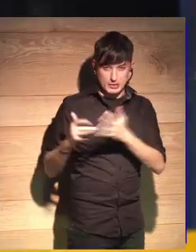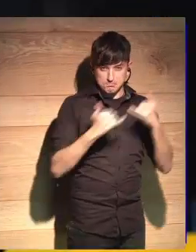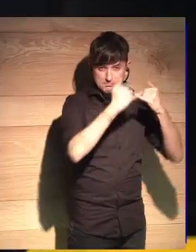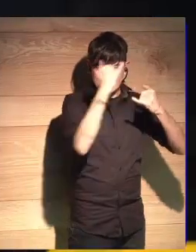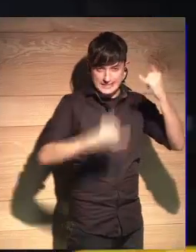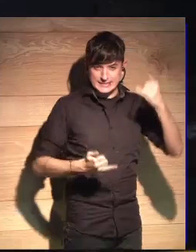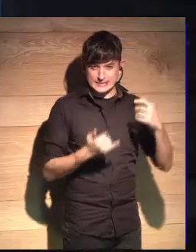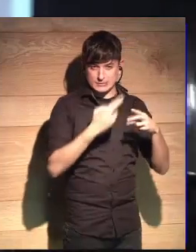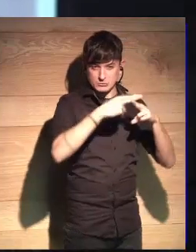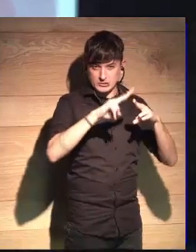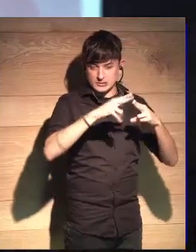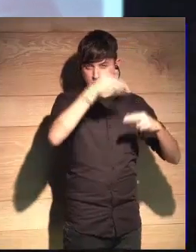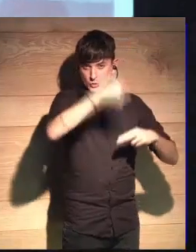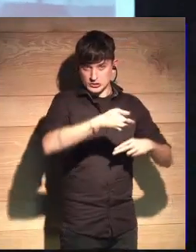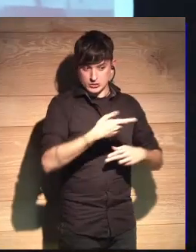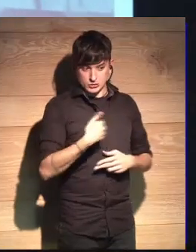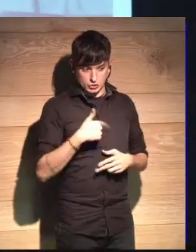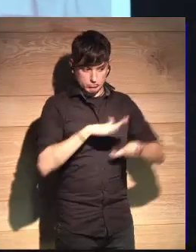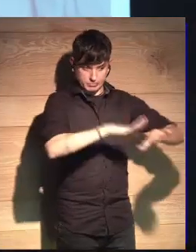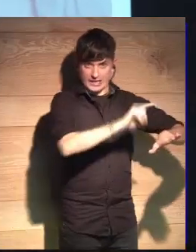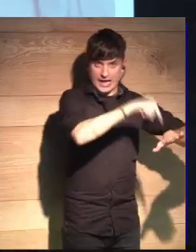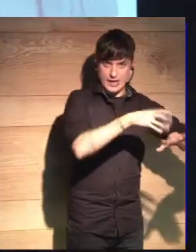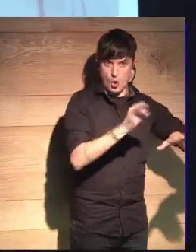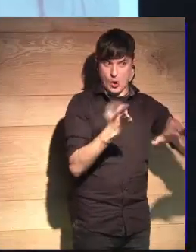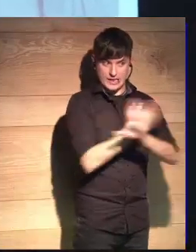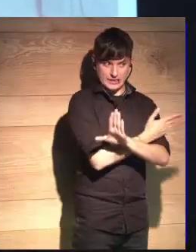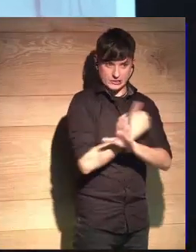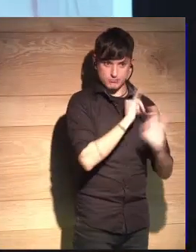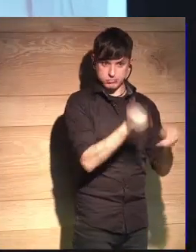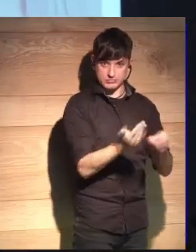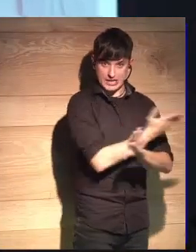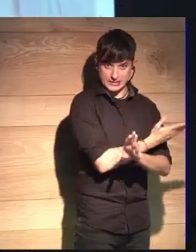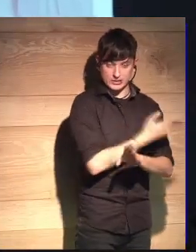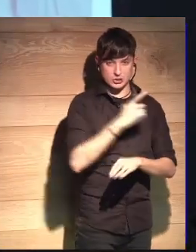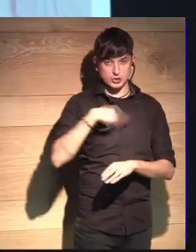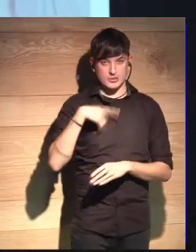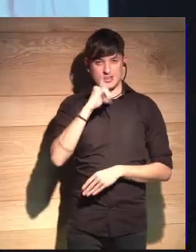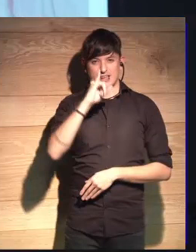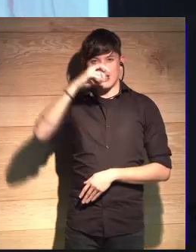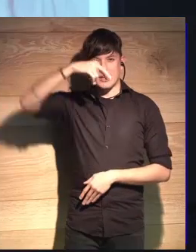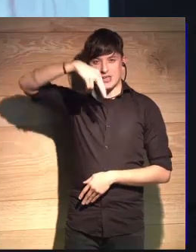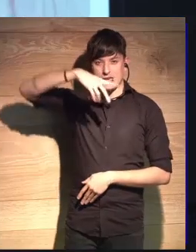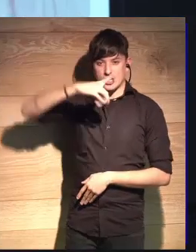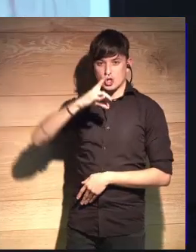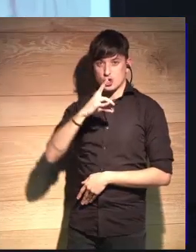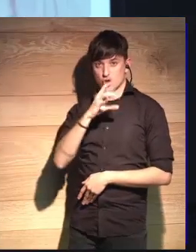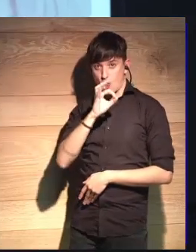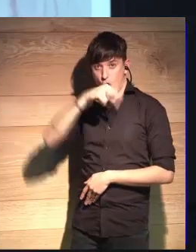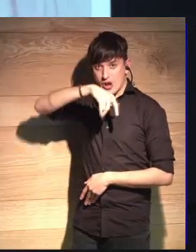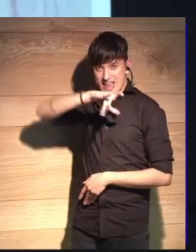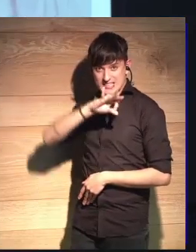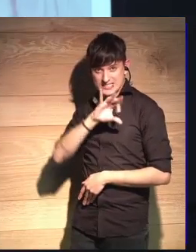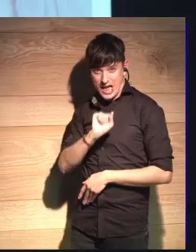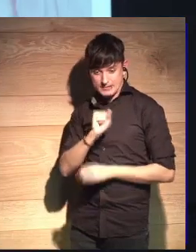or before I was there. I've been working in Indonesia since after the genocide